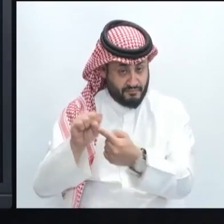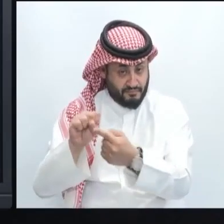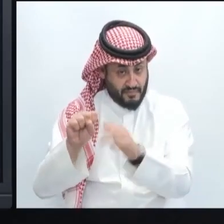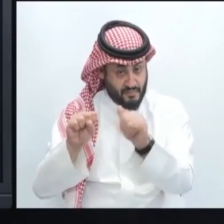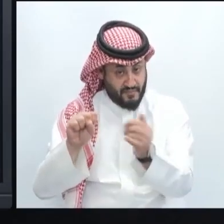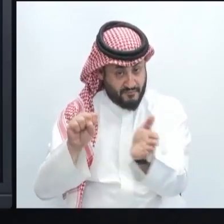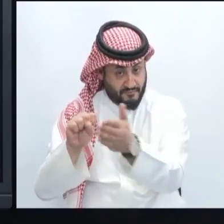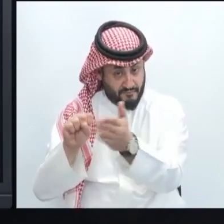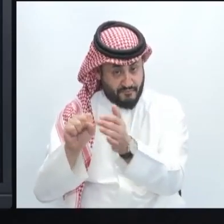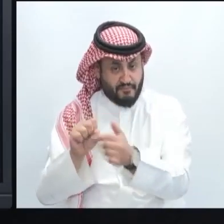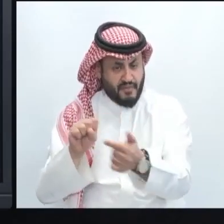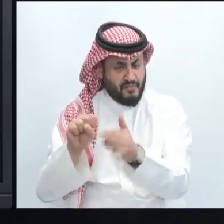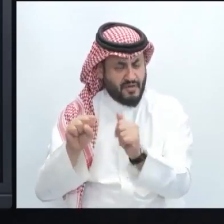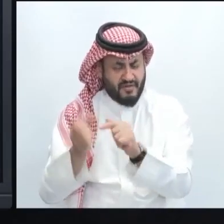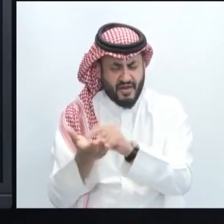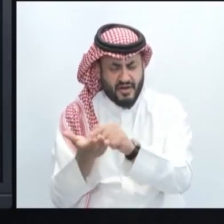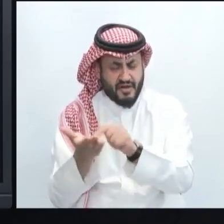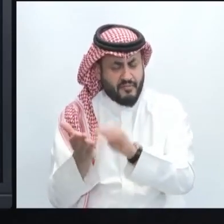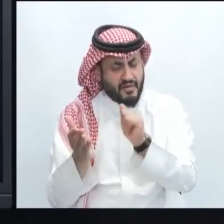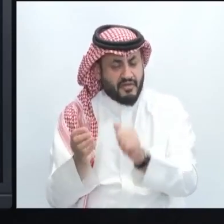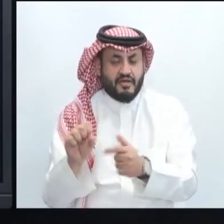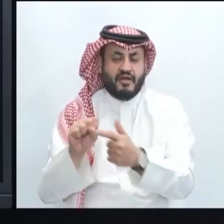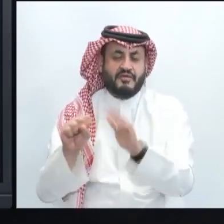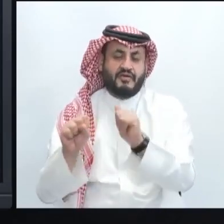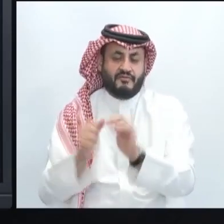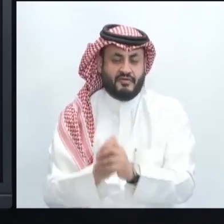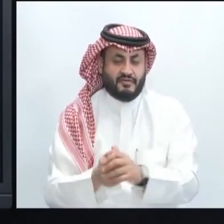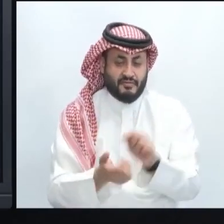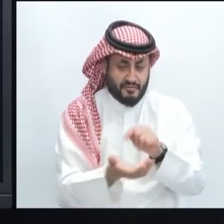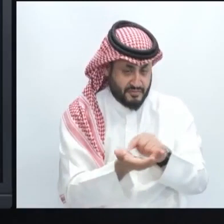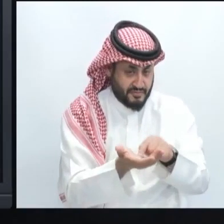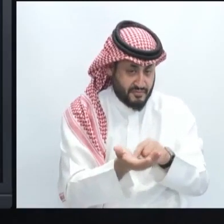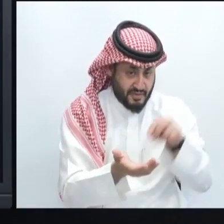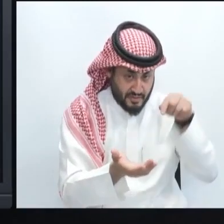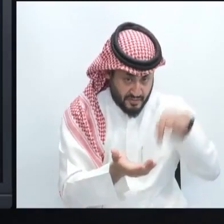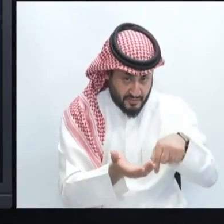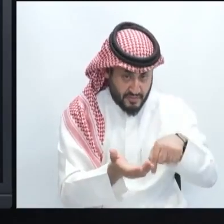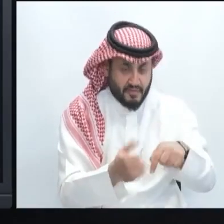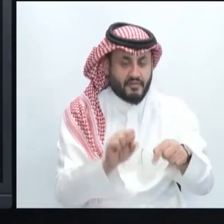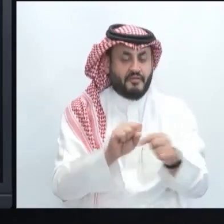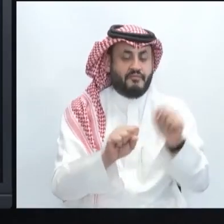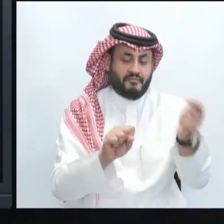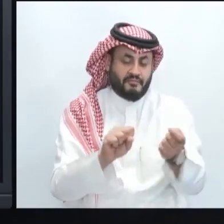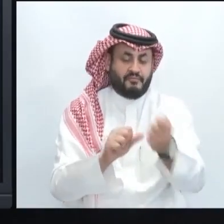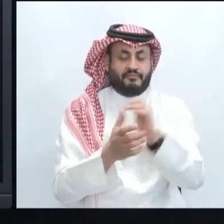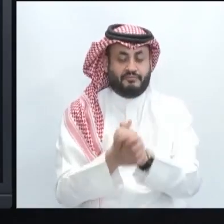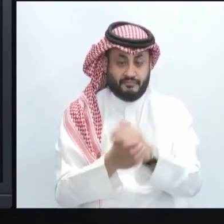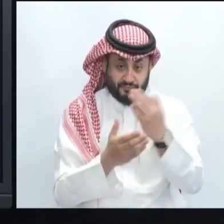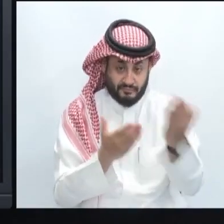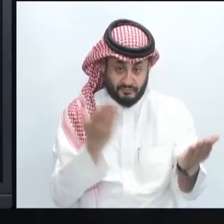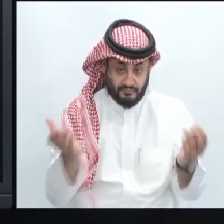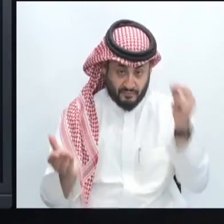adding s at the end. So if we can count the